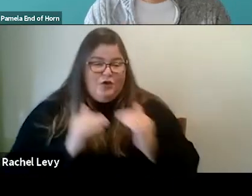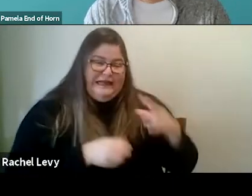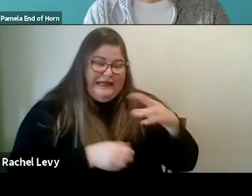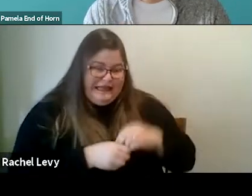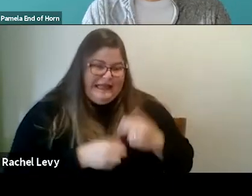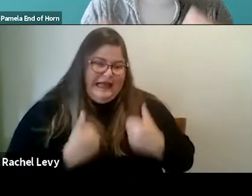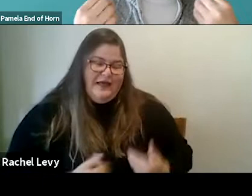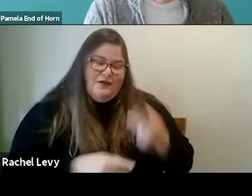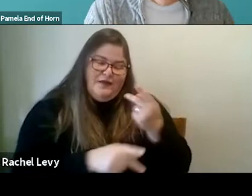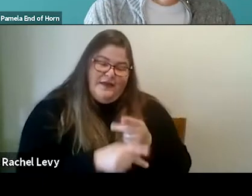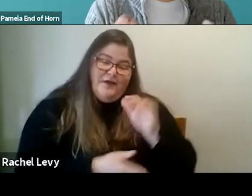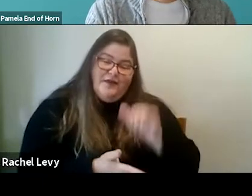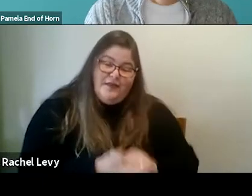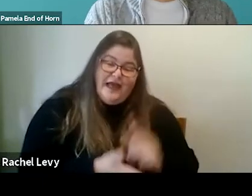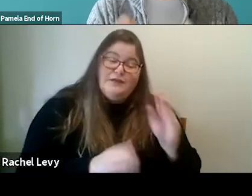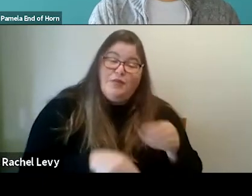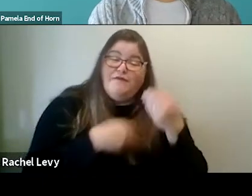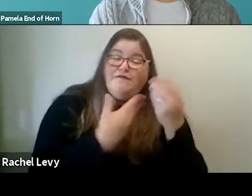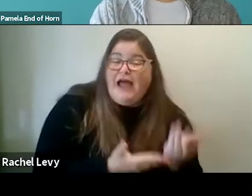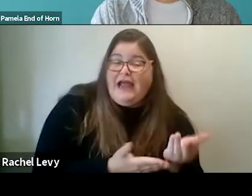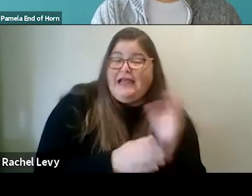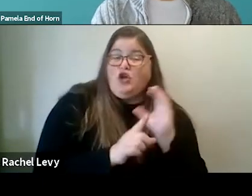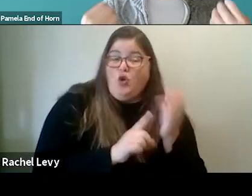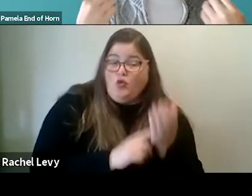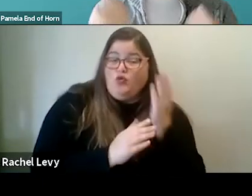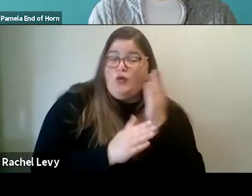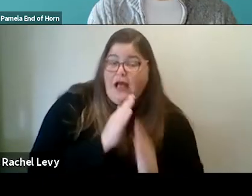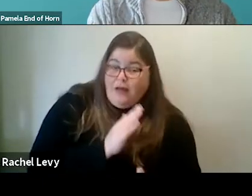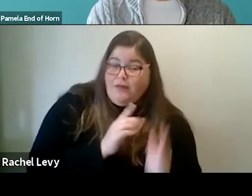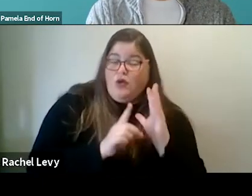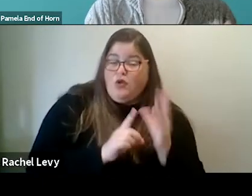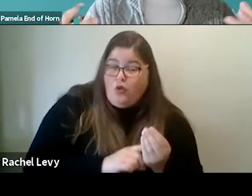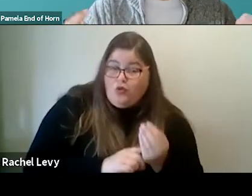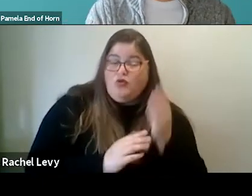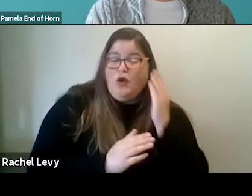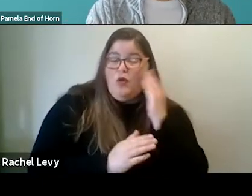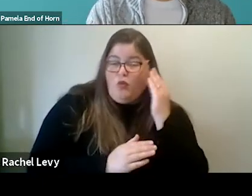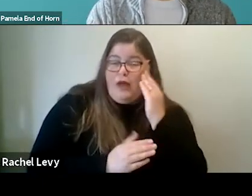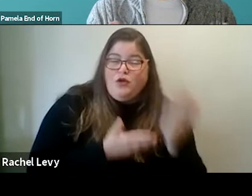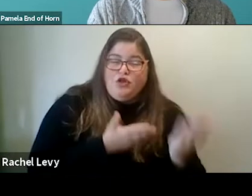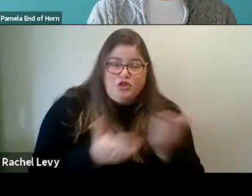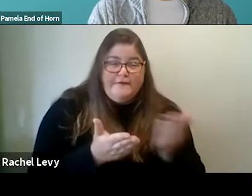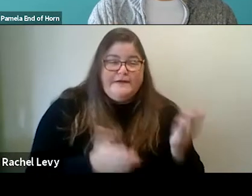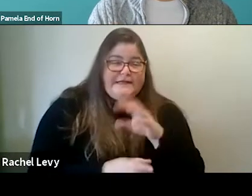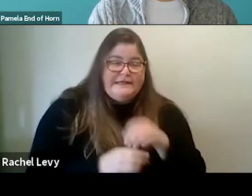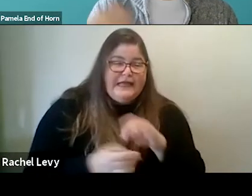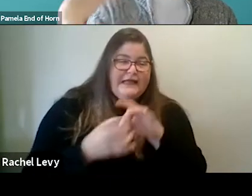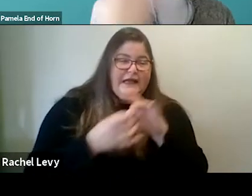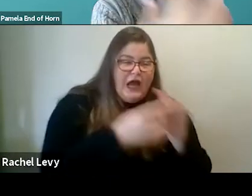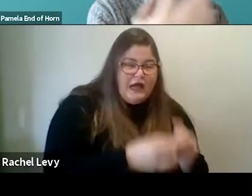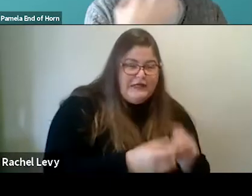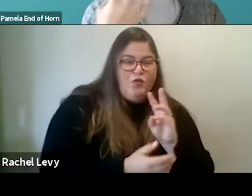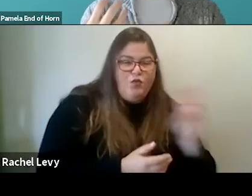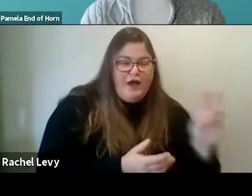see as providing culturally humble, culturally aware services in the context of Western